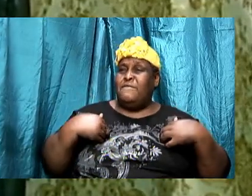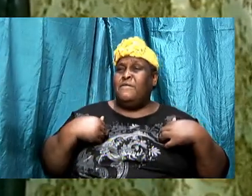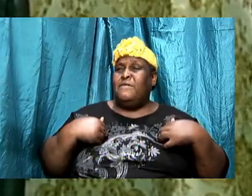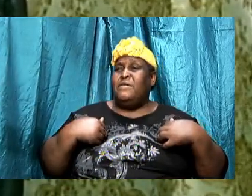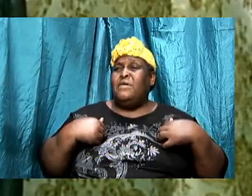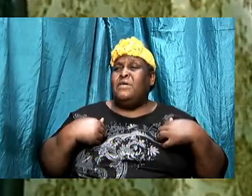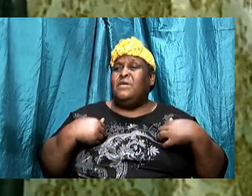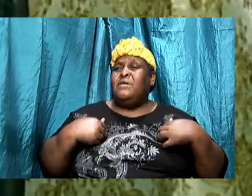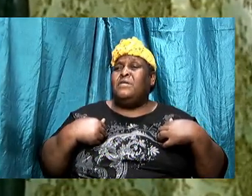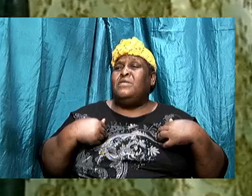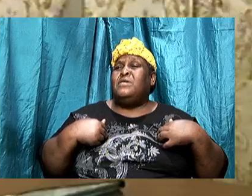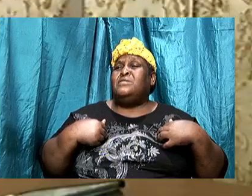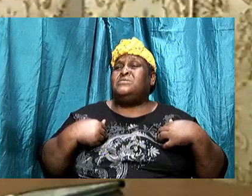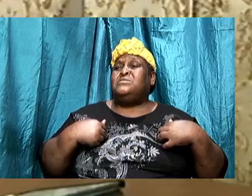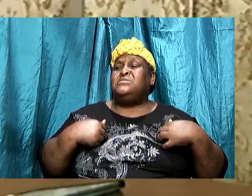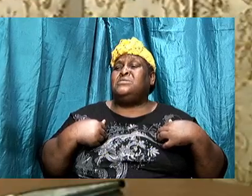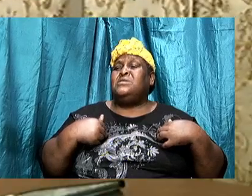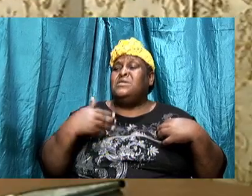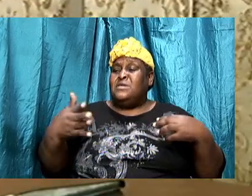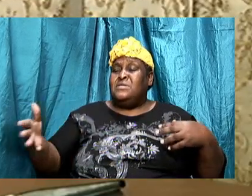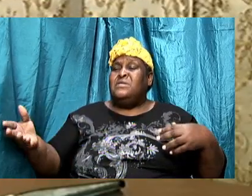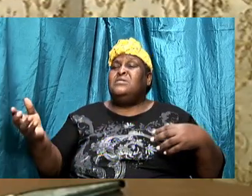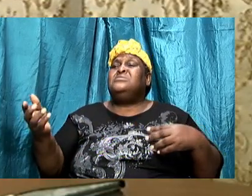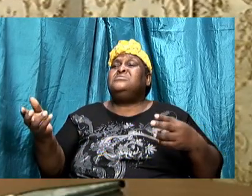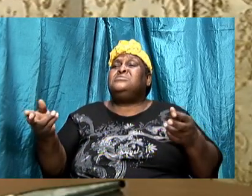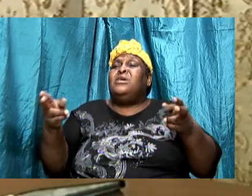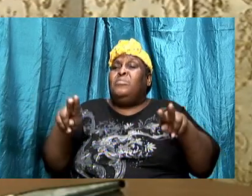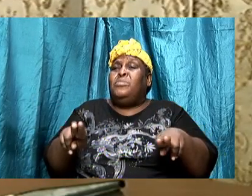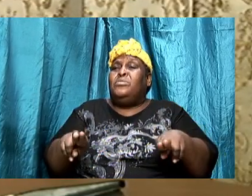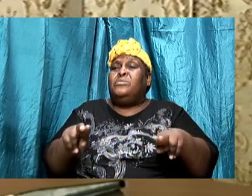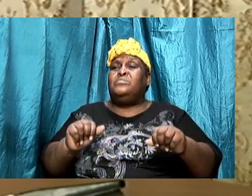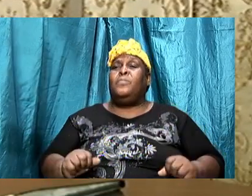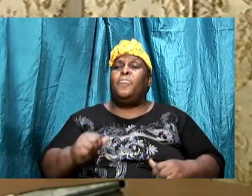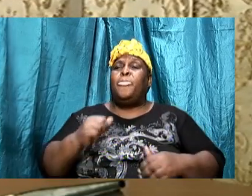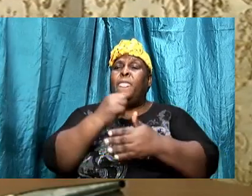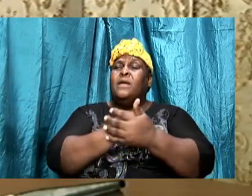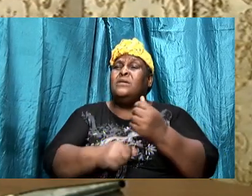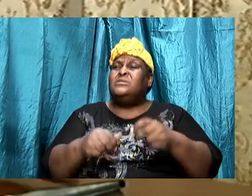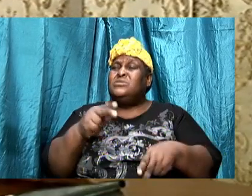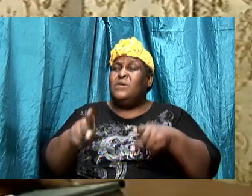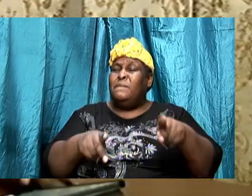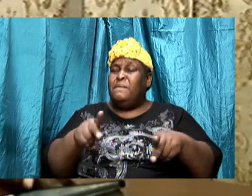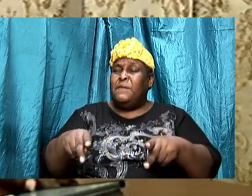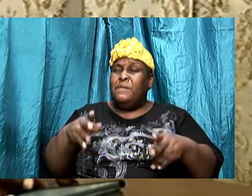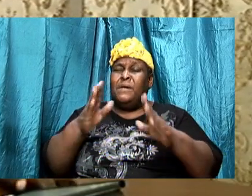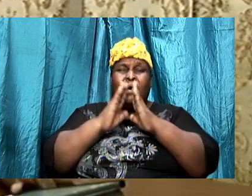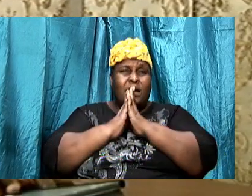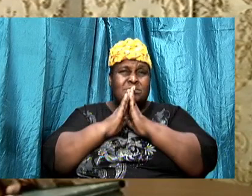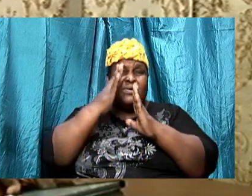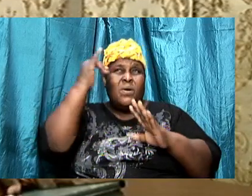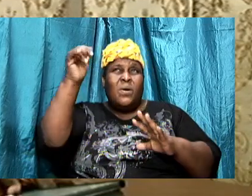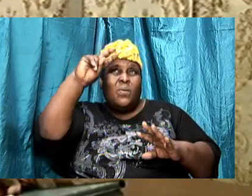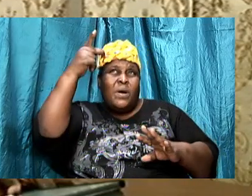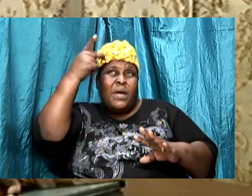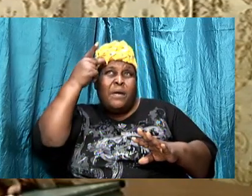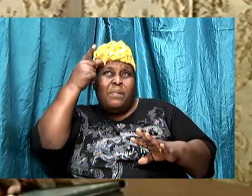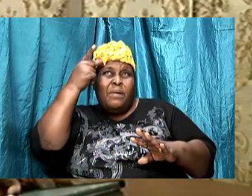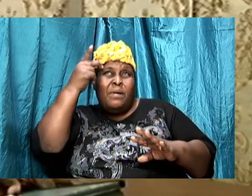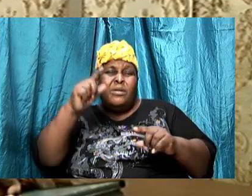these impact. And so some persons ask why Paul was such a great minister, and why he was